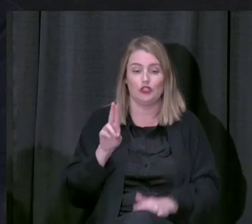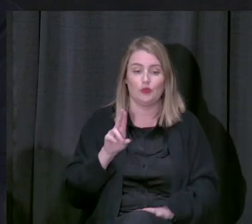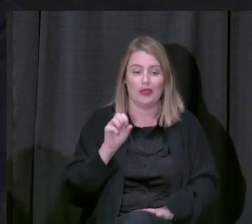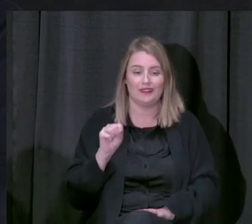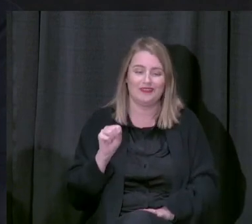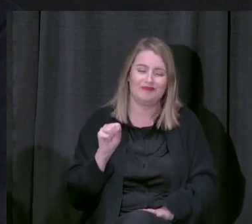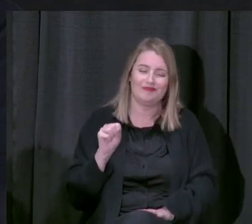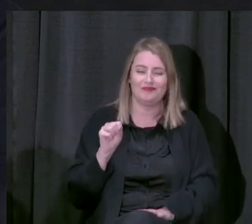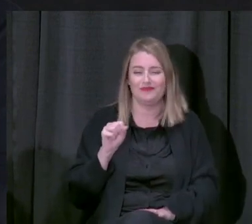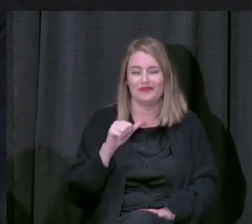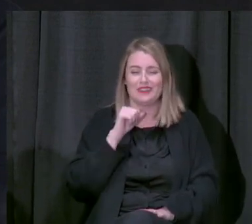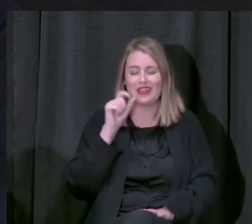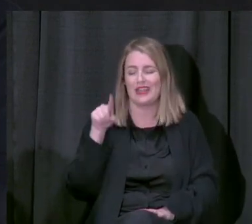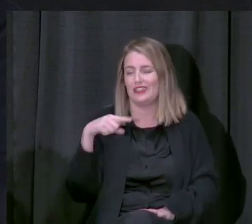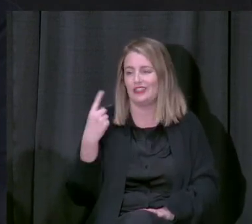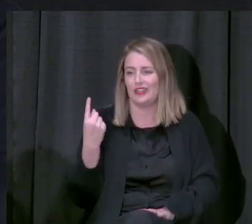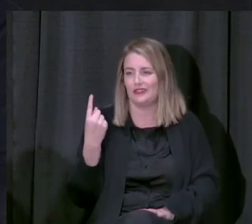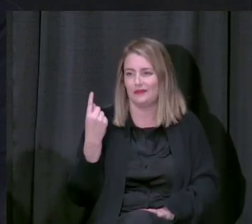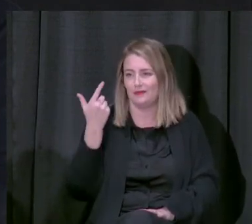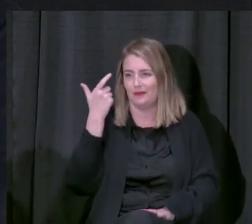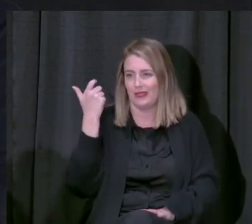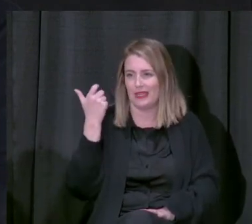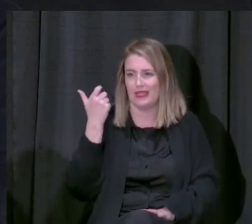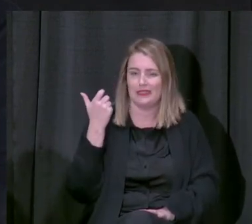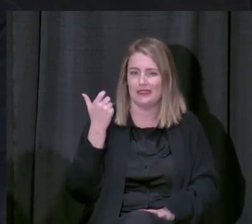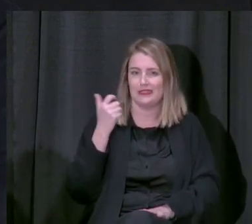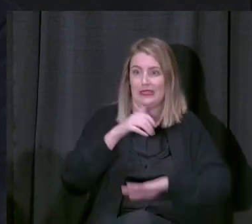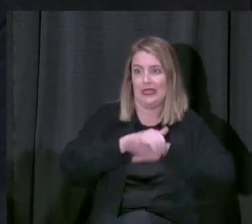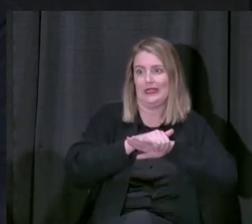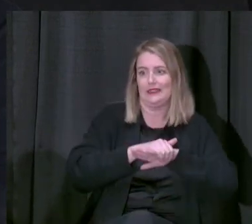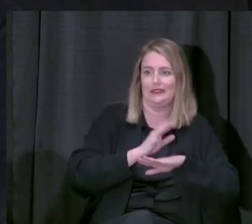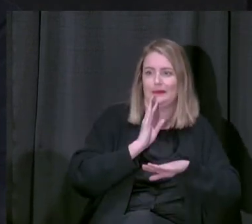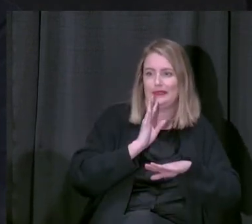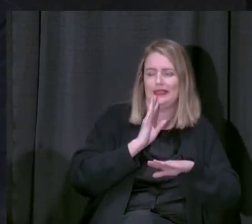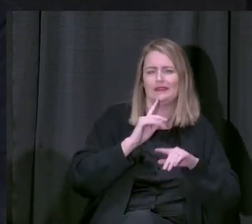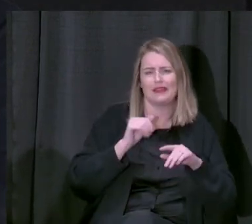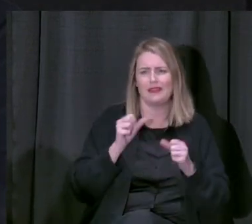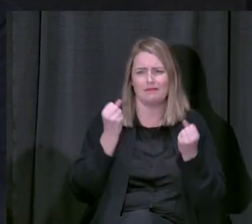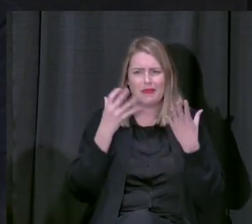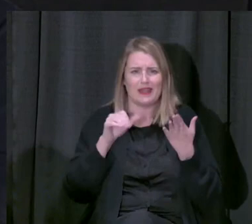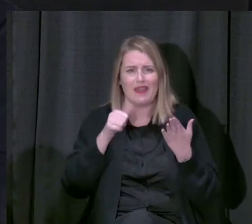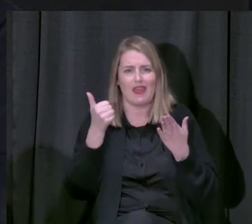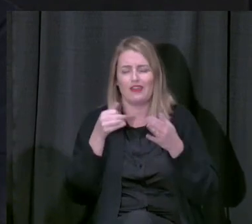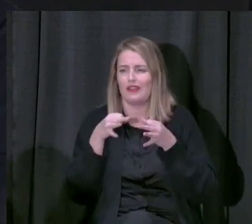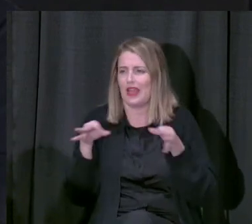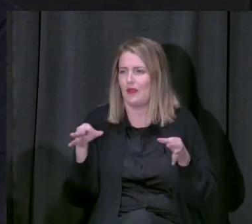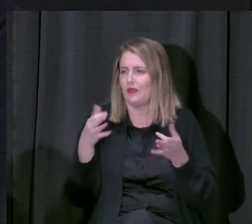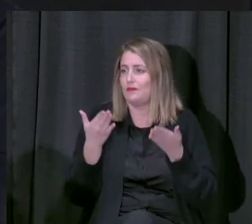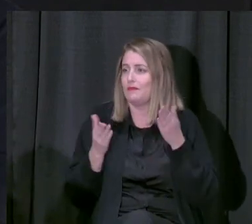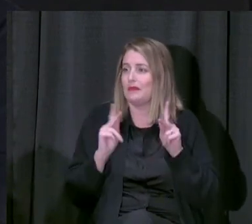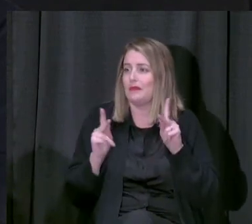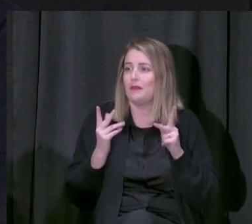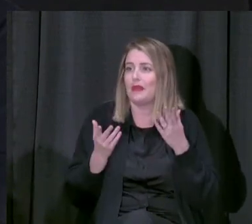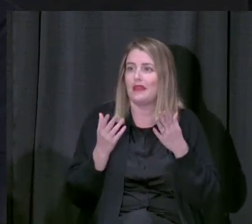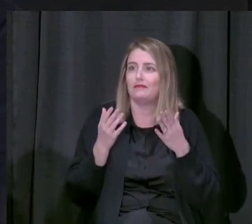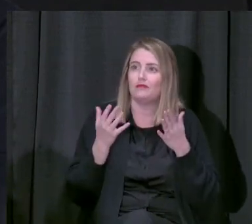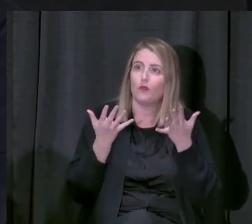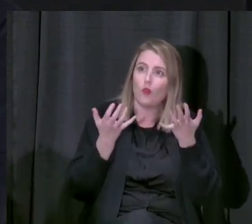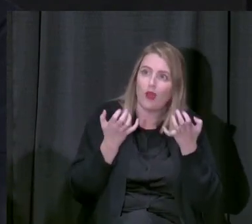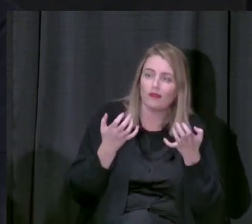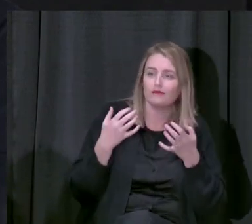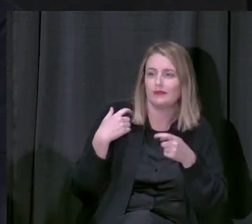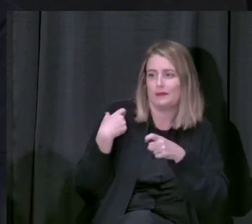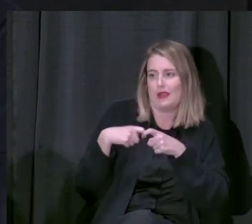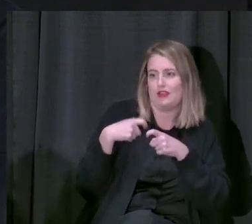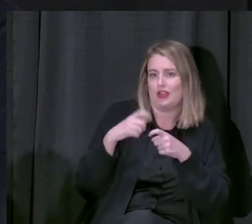it's not just because it's primarily an English-speaking country. You've got a lot of other languages and people may choose to have Spanish as their